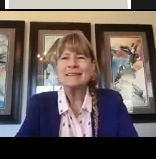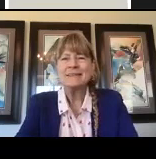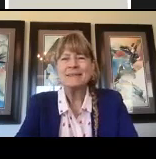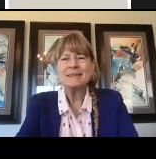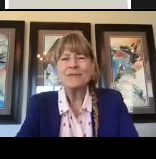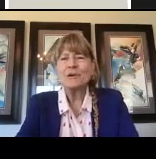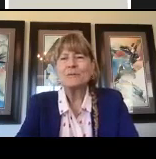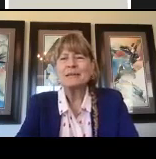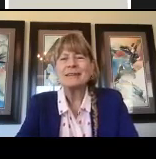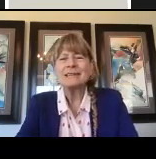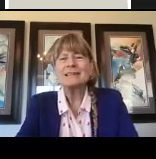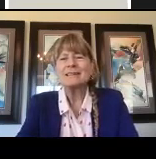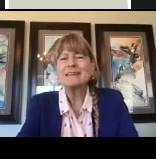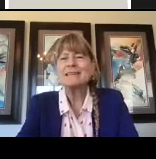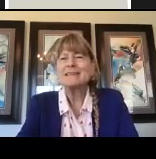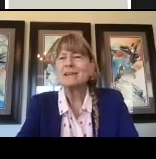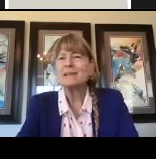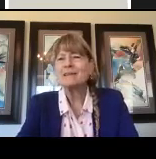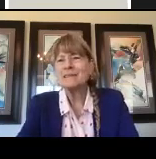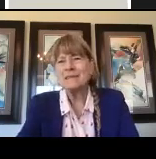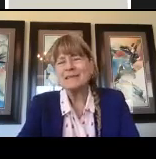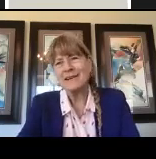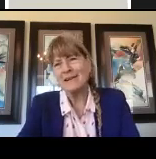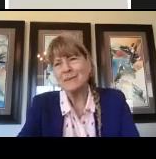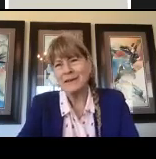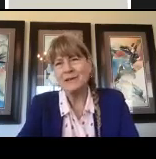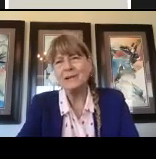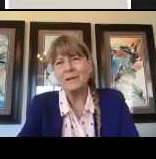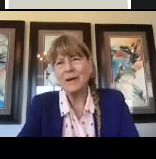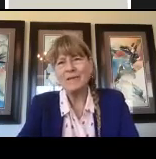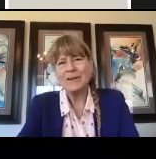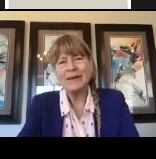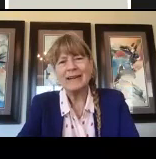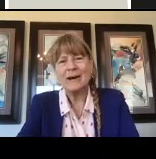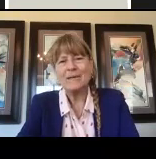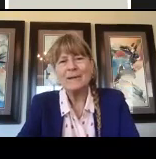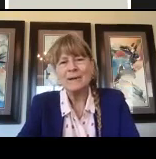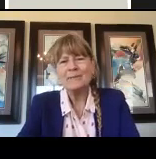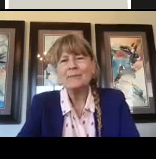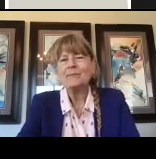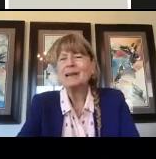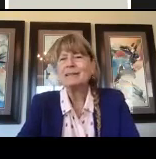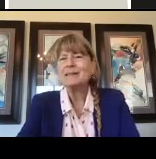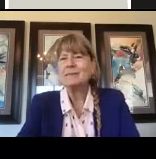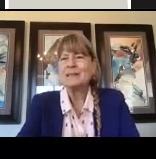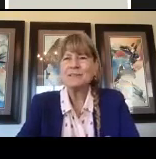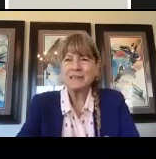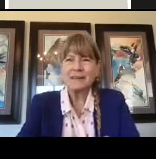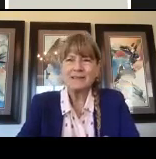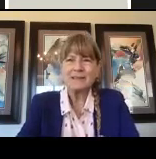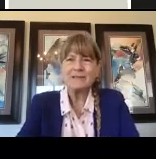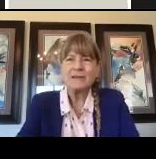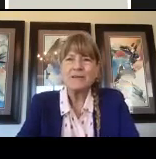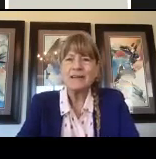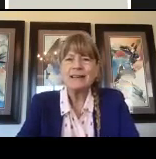in a series of 4 presentations on critical issues that are particularly relevant right now. Because of